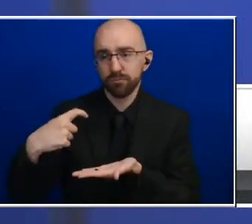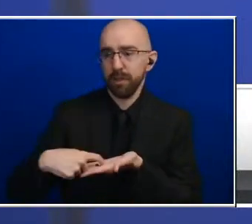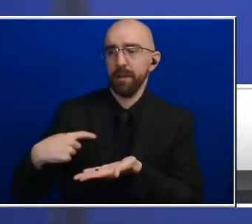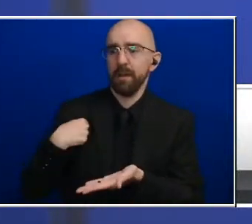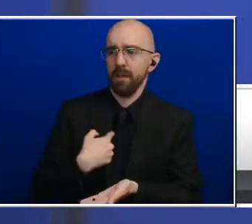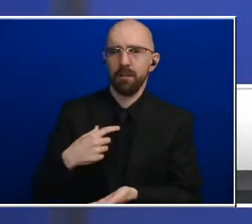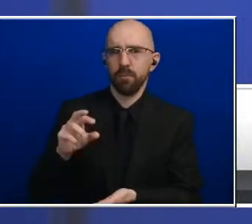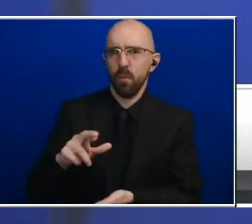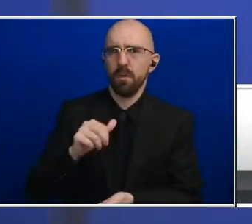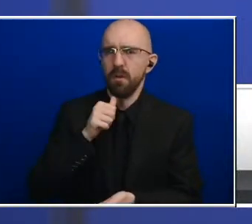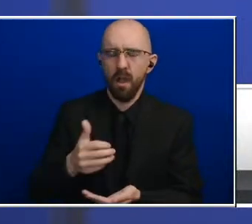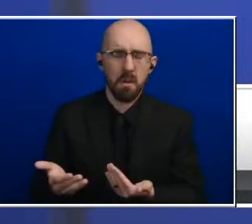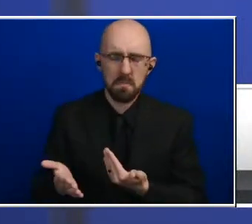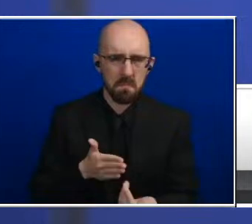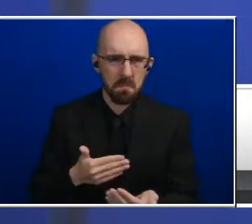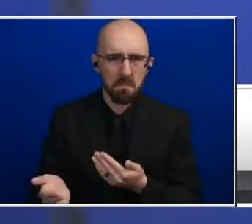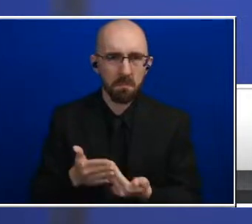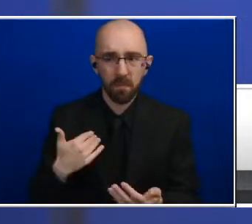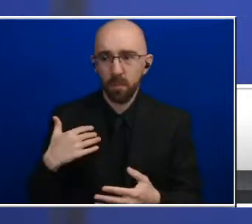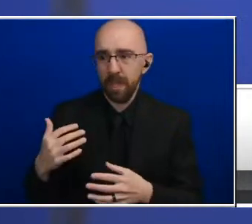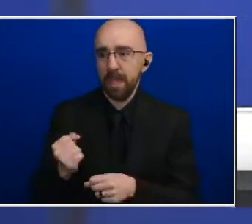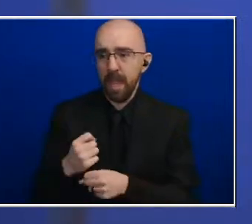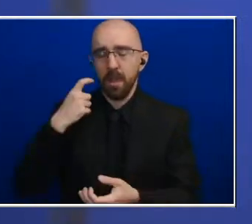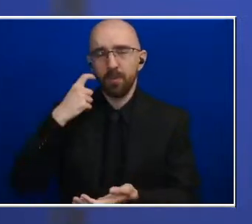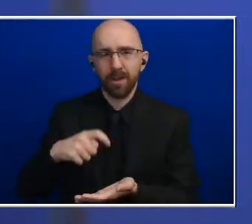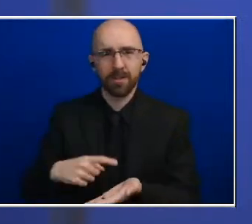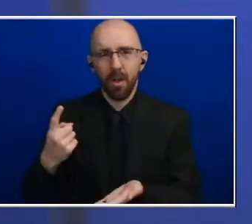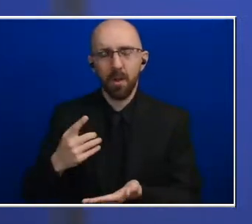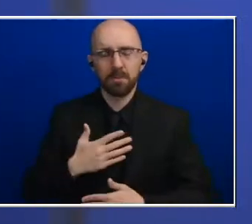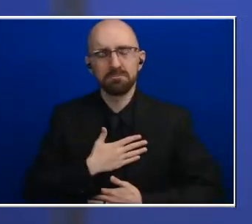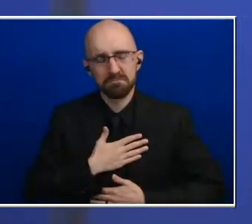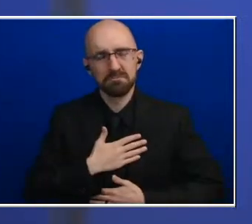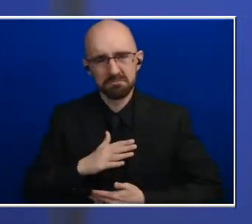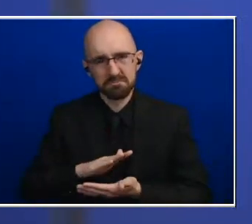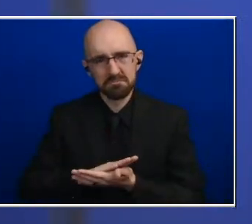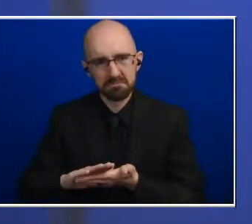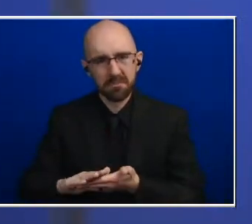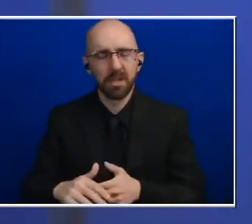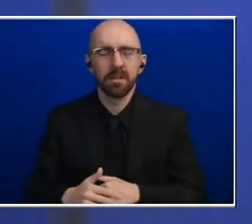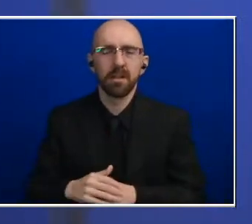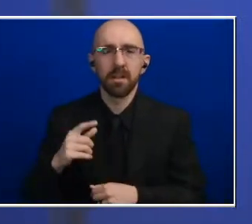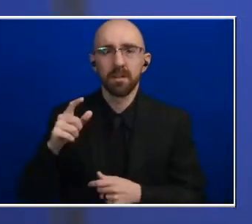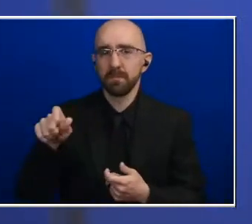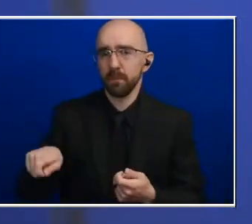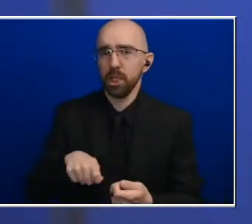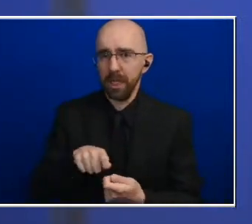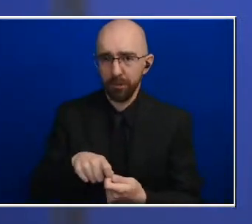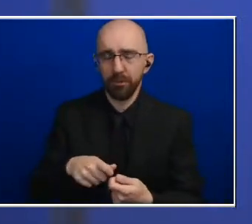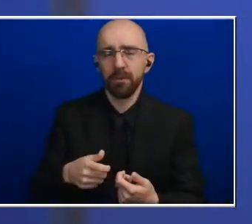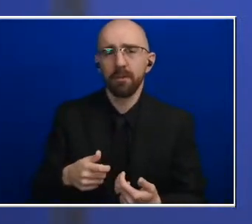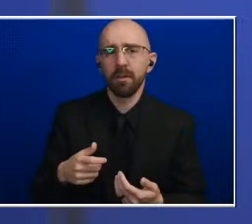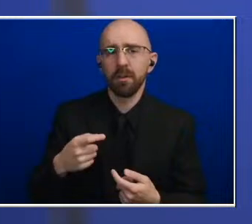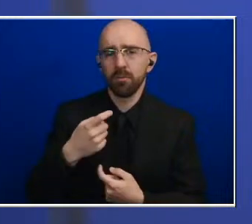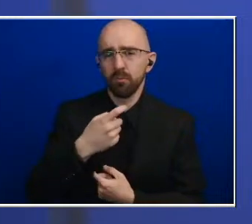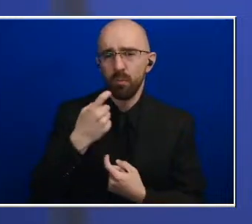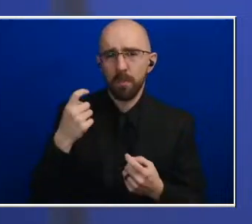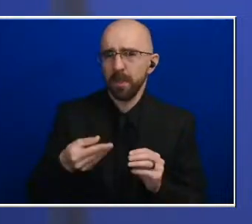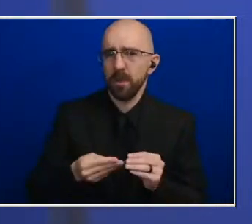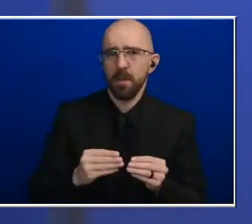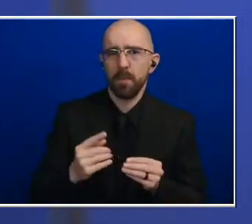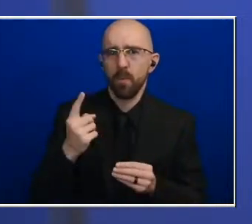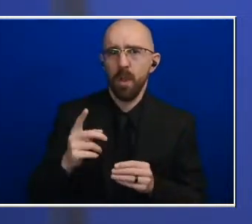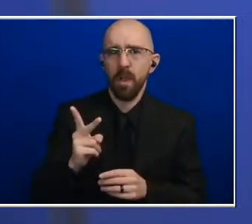that recognition, it's always well received. I think particularly, you know, trauma is the #1 killer of people under the